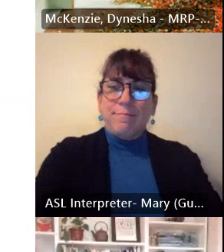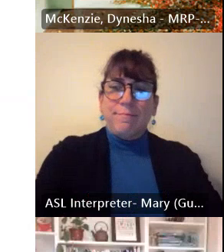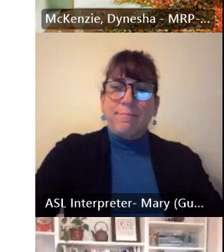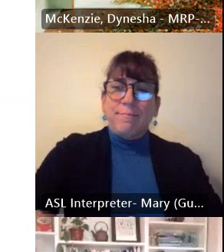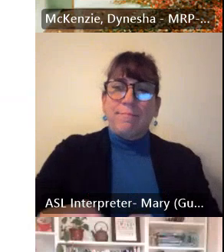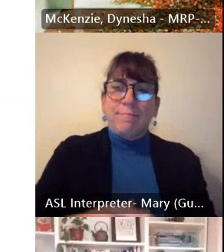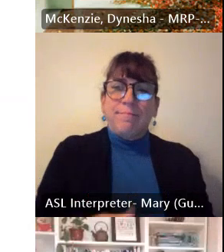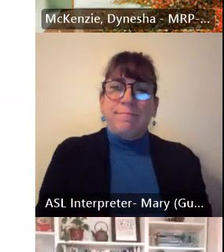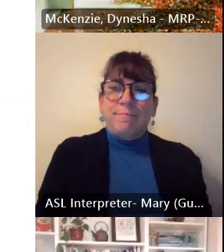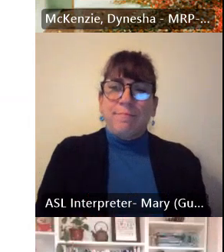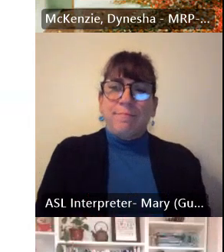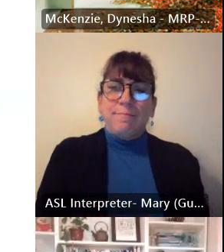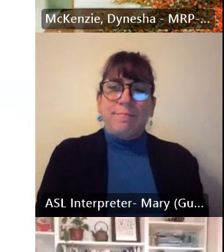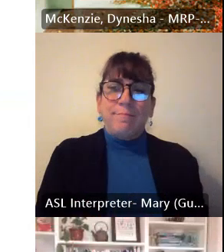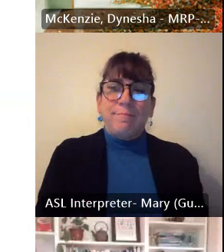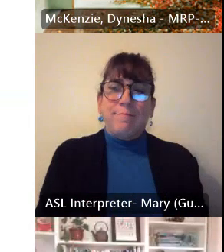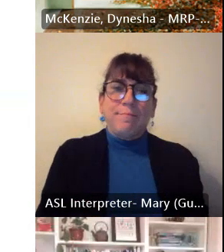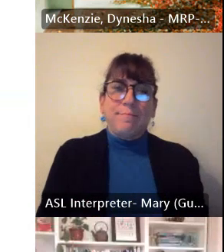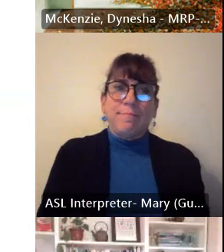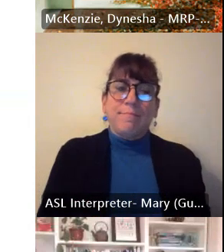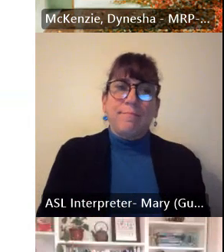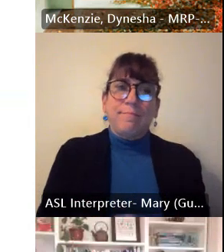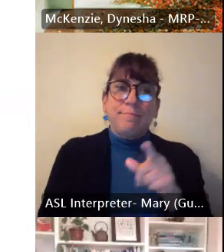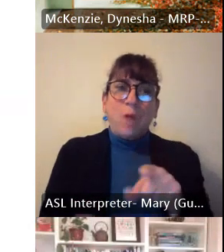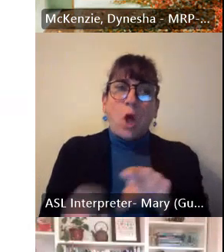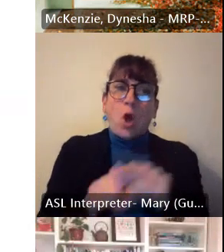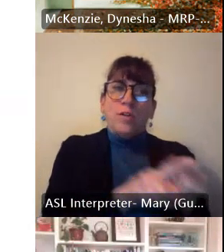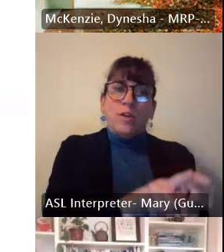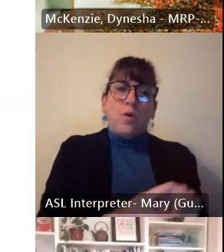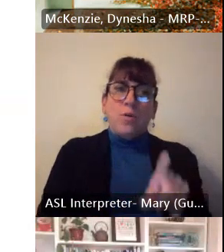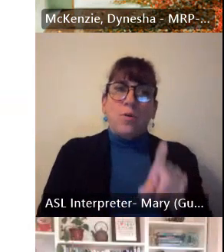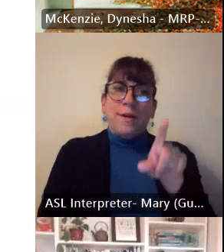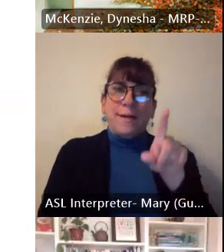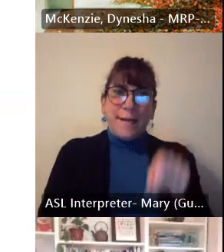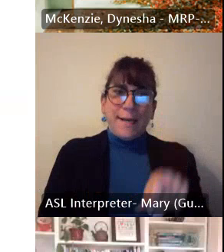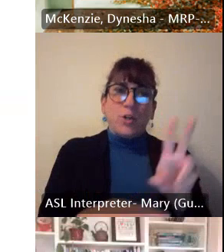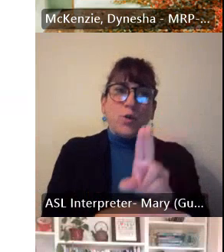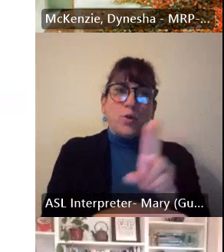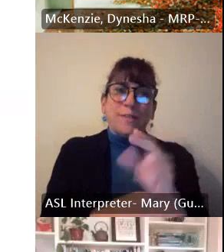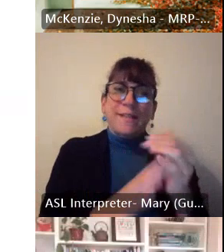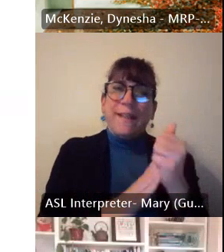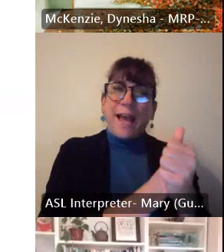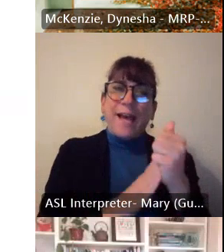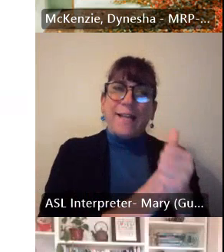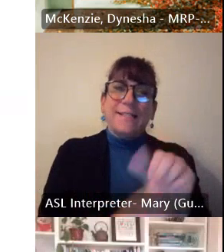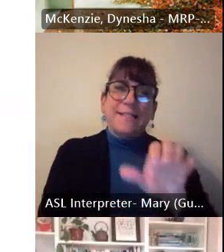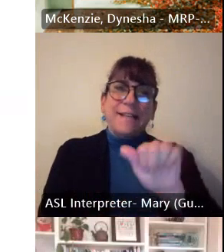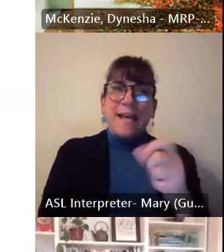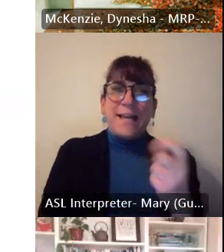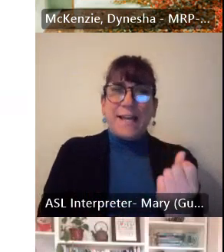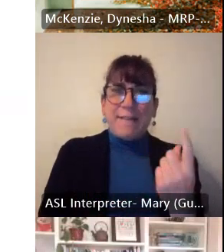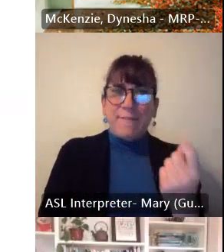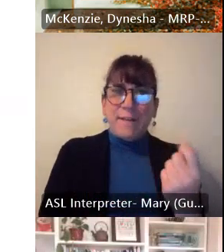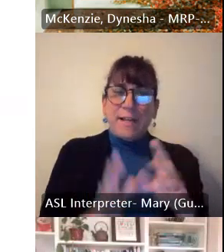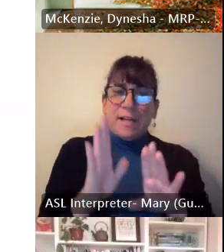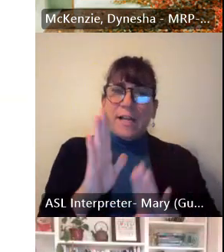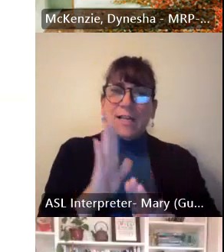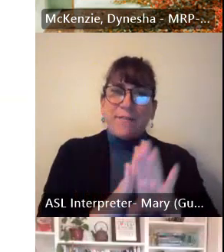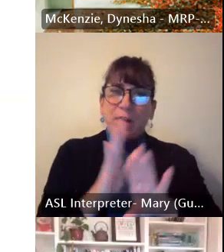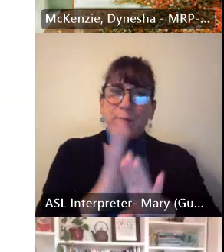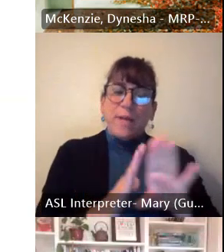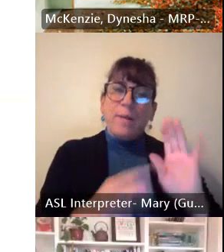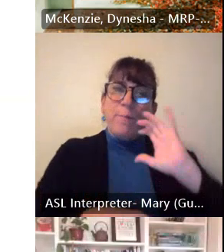So you'll also need to use the guidance that's in A11 on development of